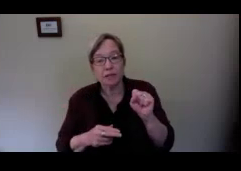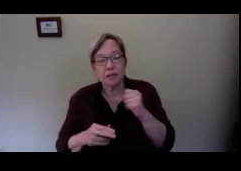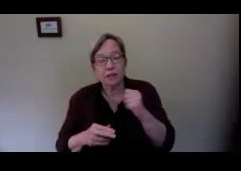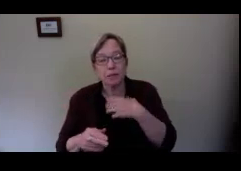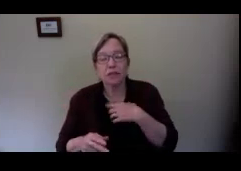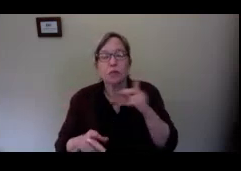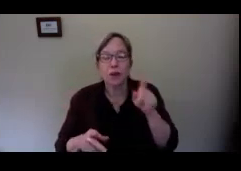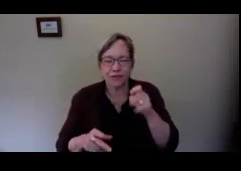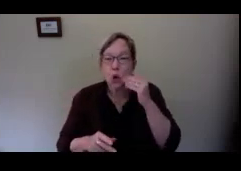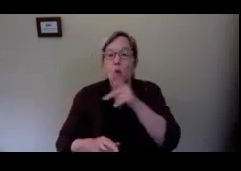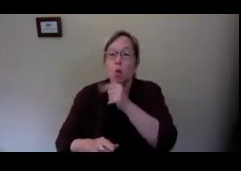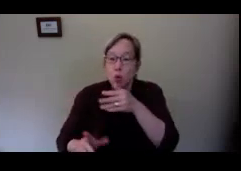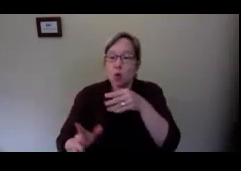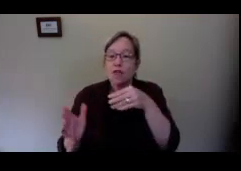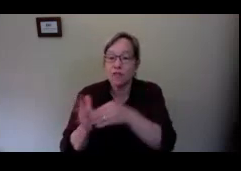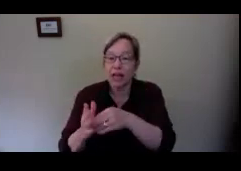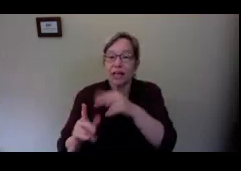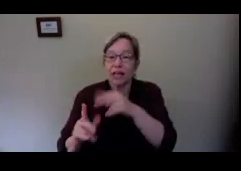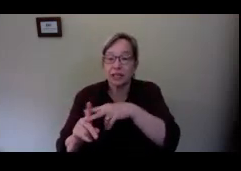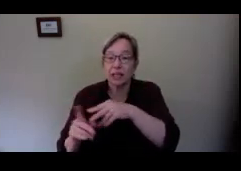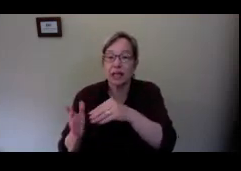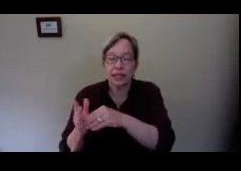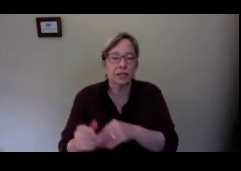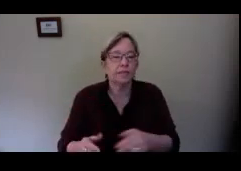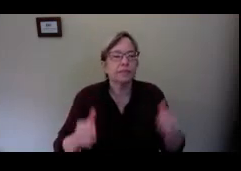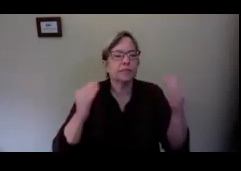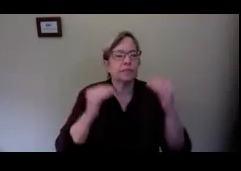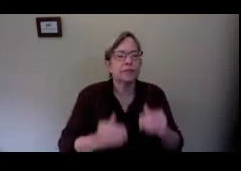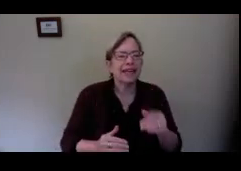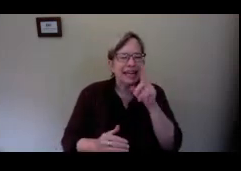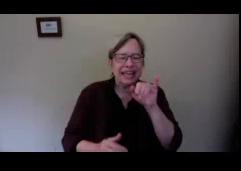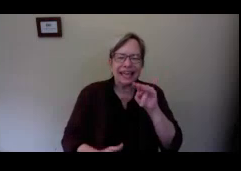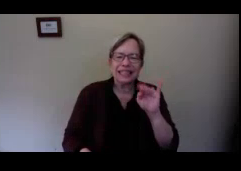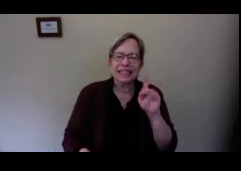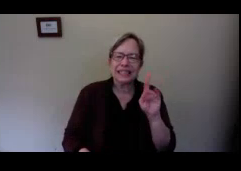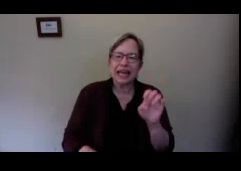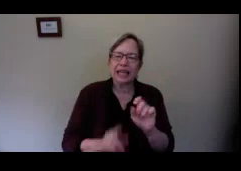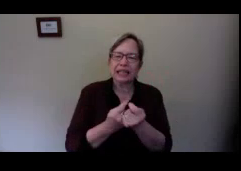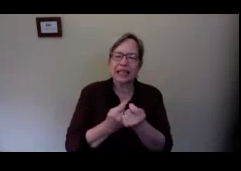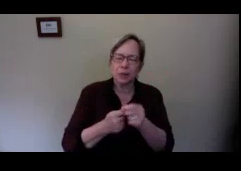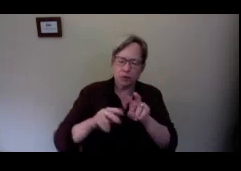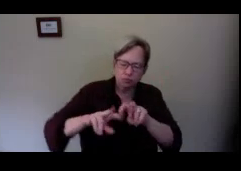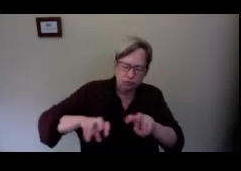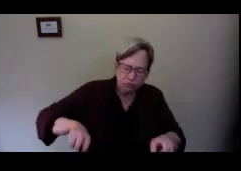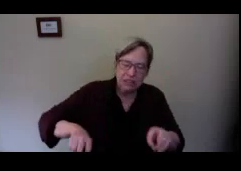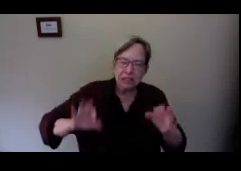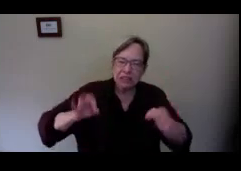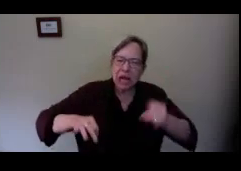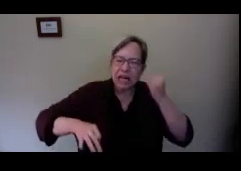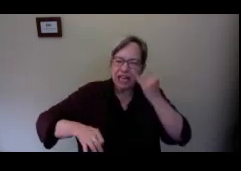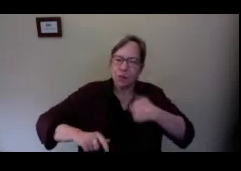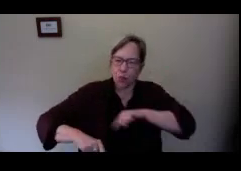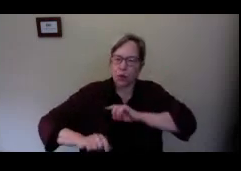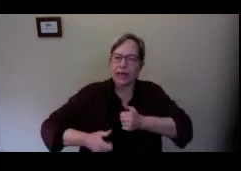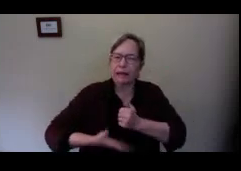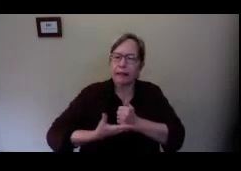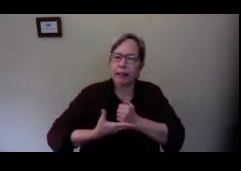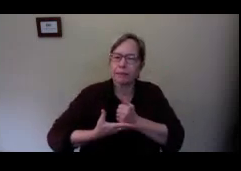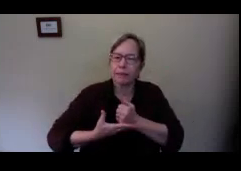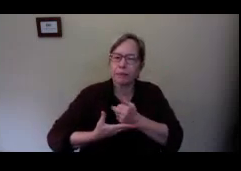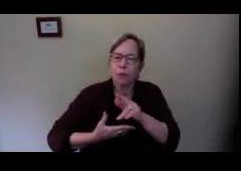against. The intake team will assess their information to see if it's a situation we can help with and investigate under the state